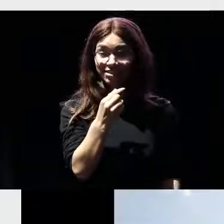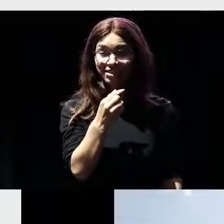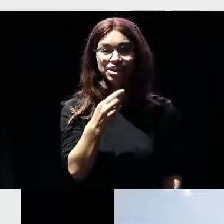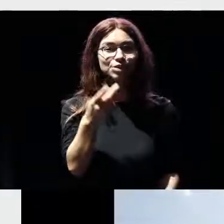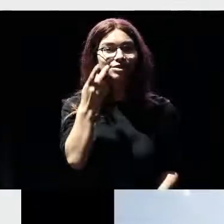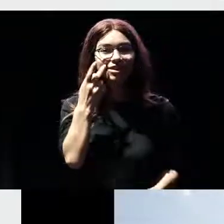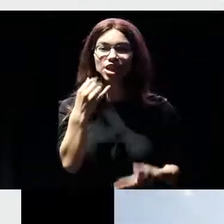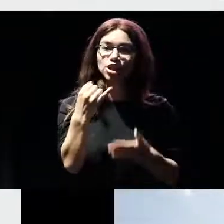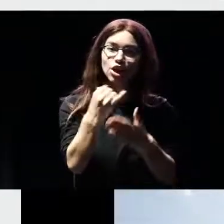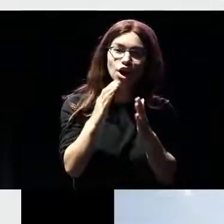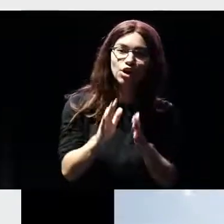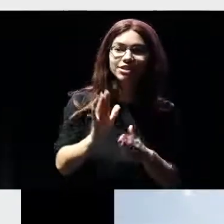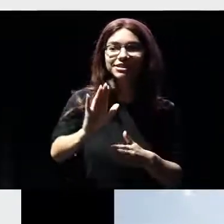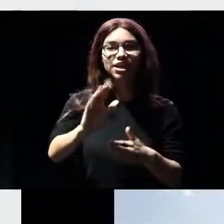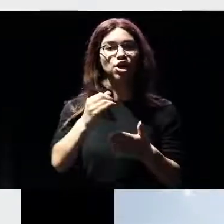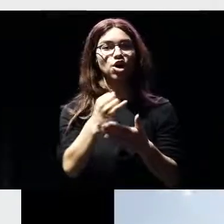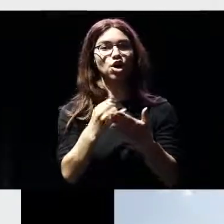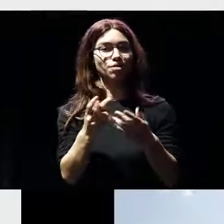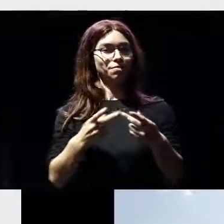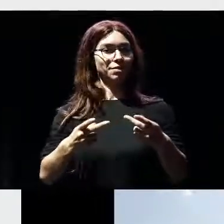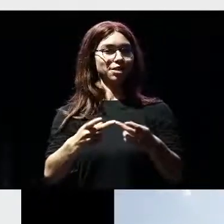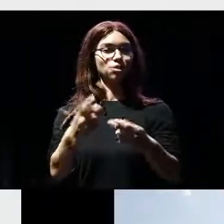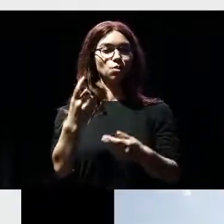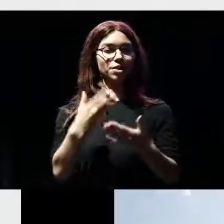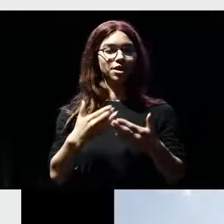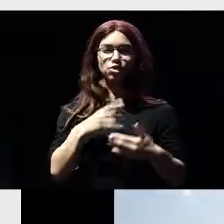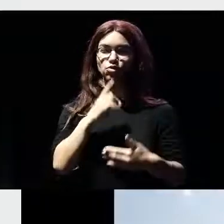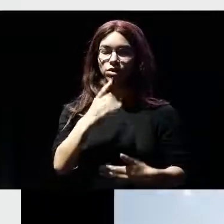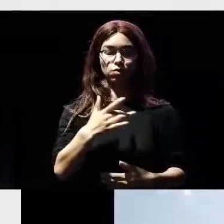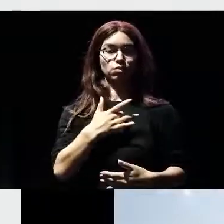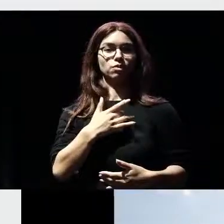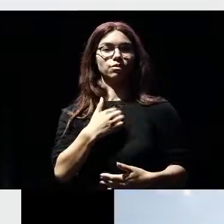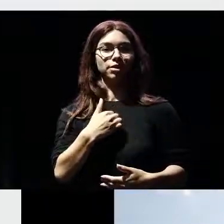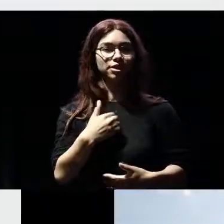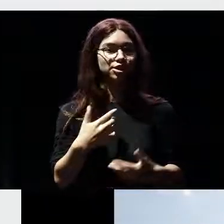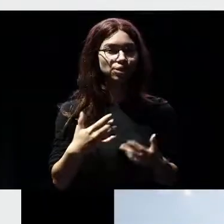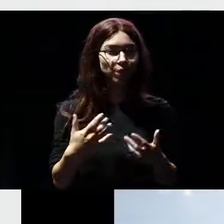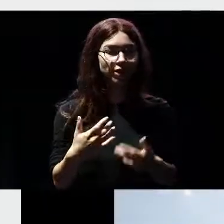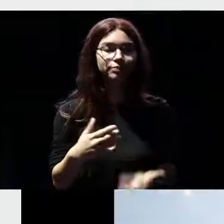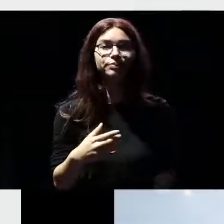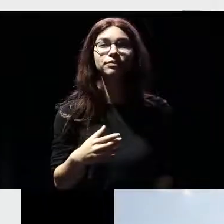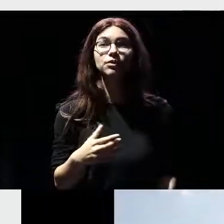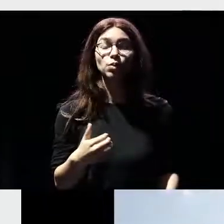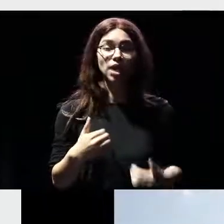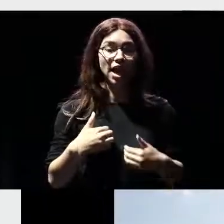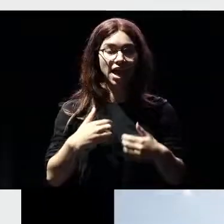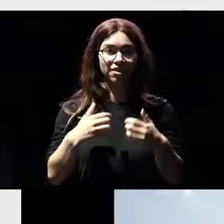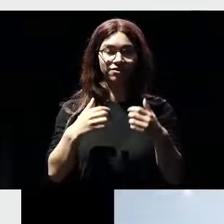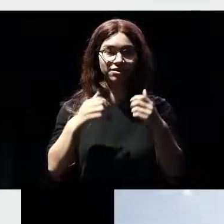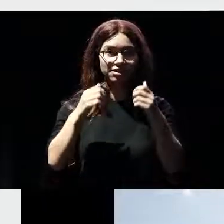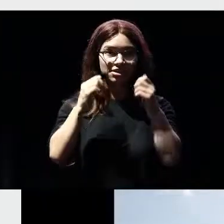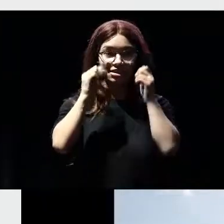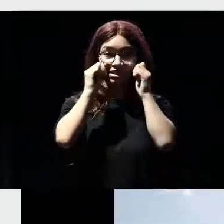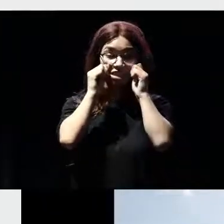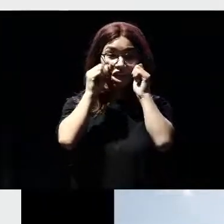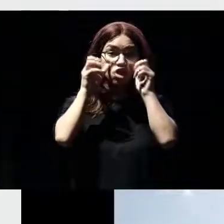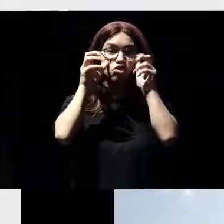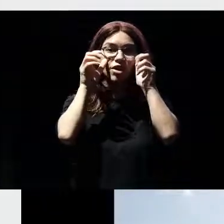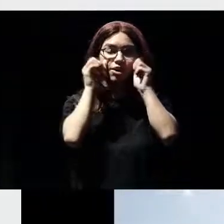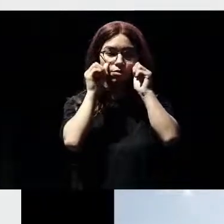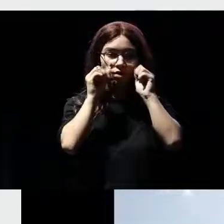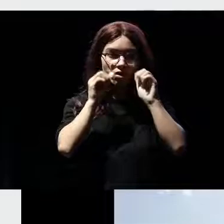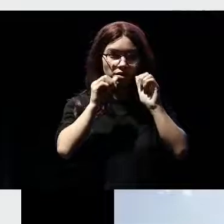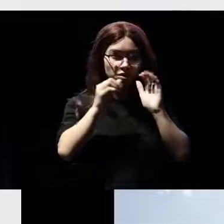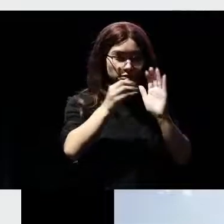artists and to see their studios, one of the things that really struck me was that there is this incredible vastness to that landscape.